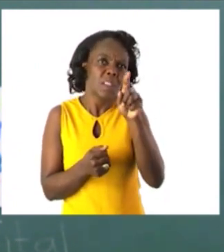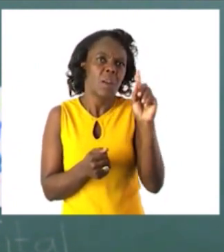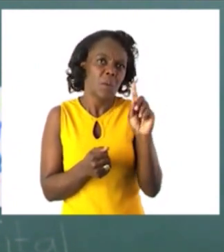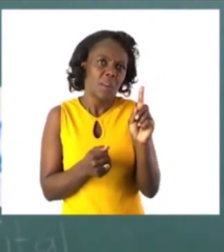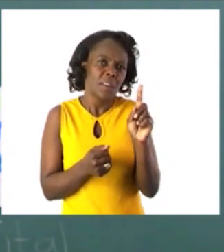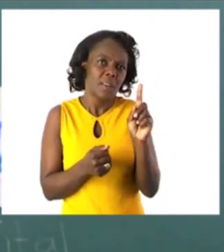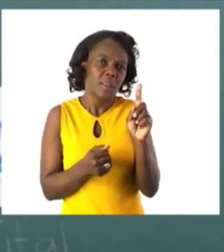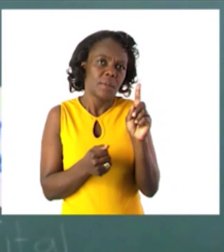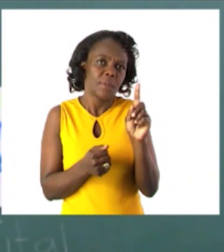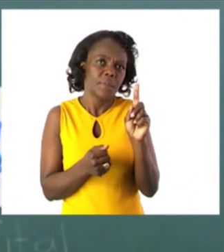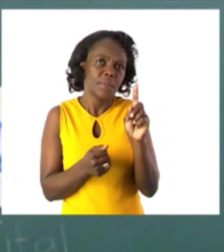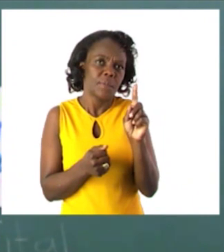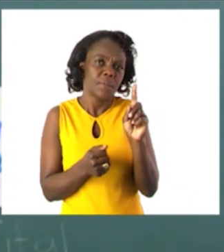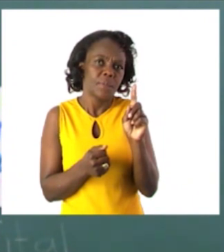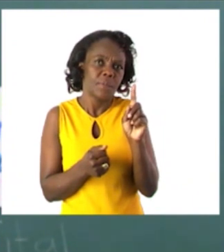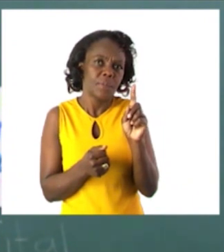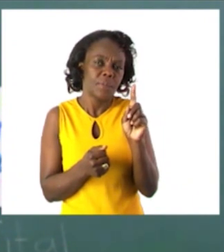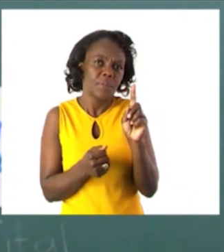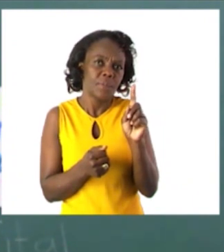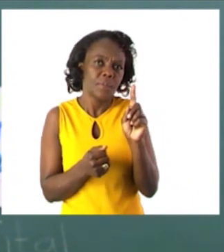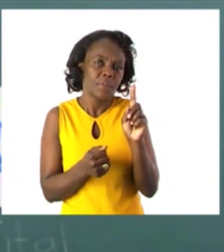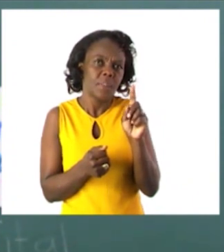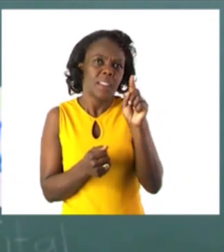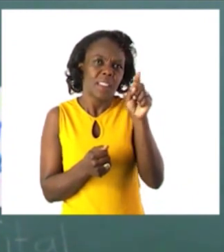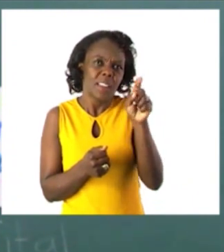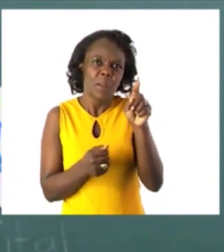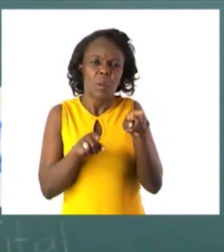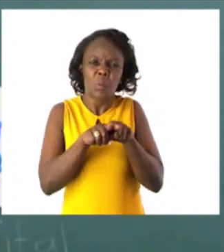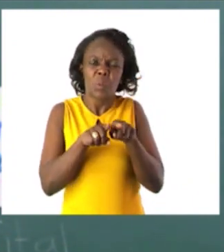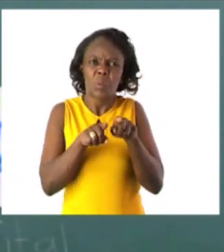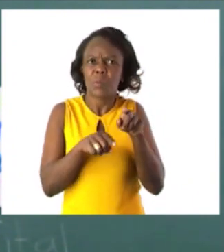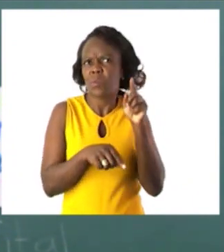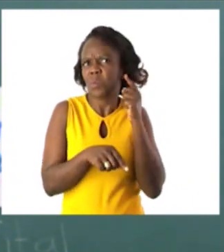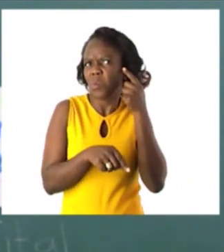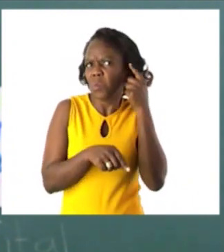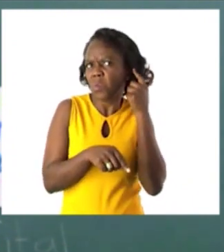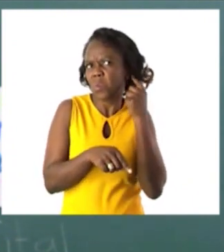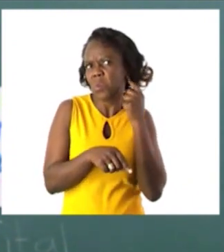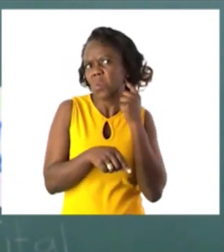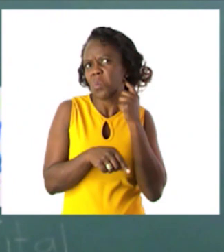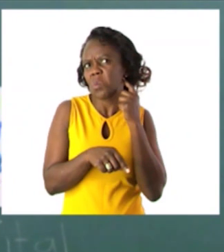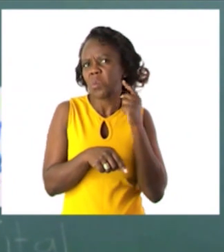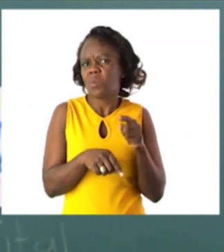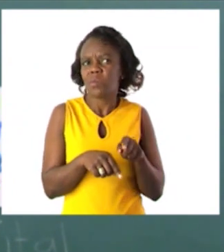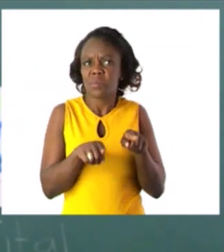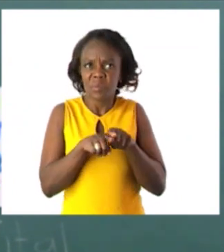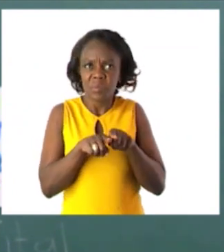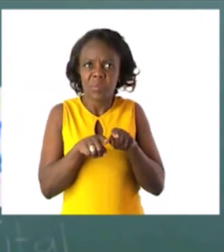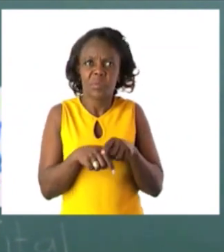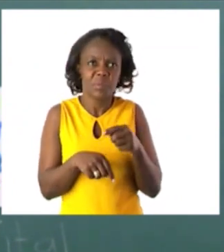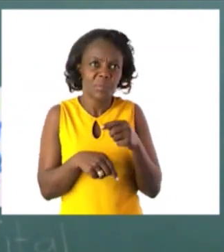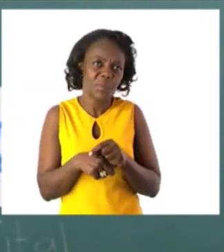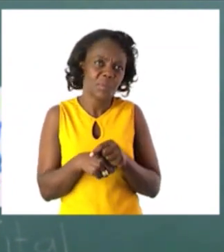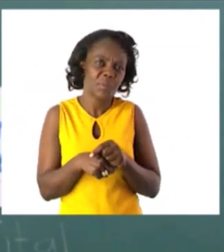And I'm also going to add this one which looks like my ear. I'm drawing my ear. There